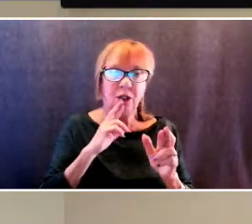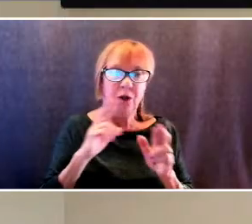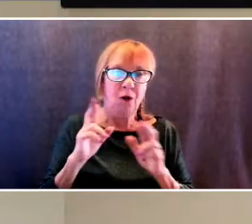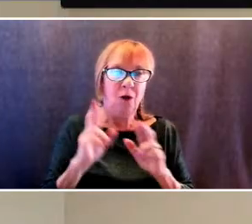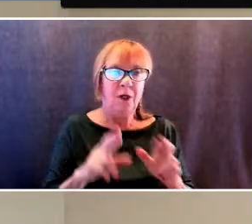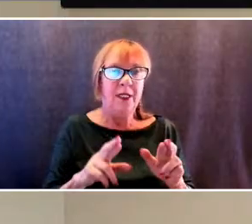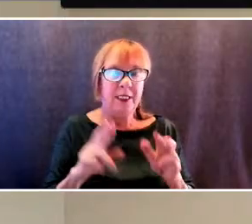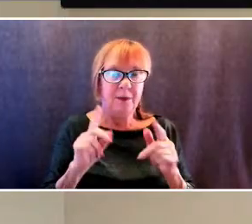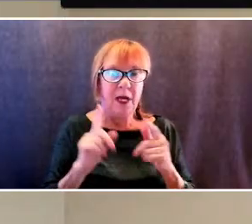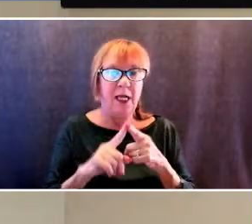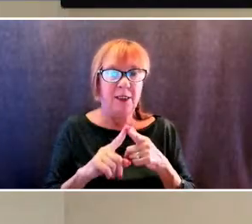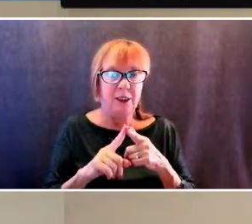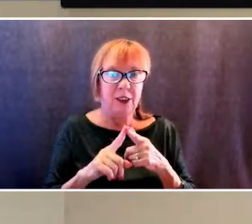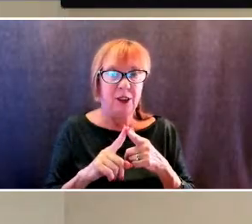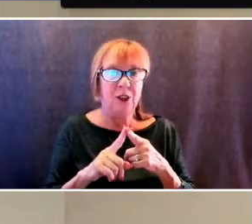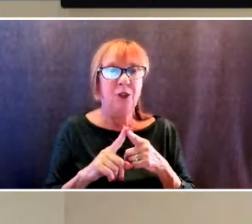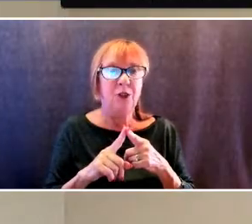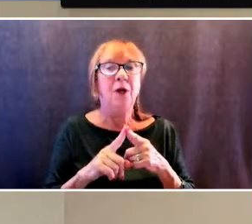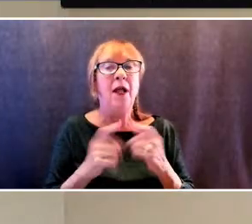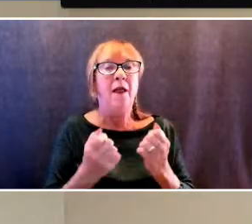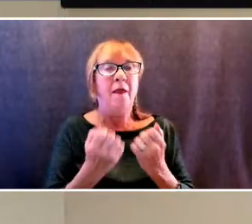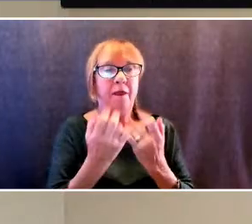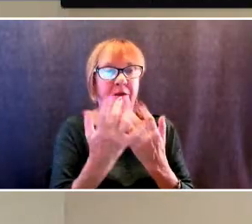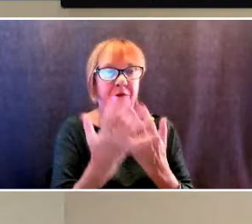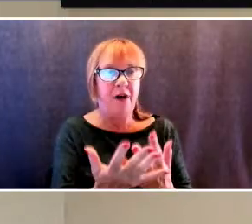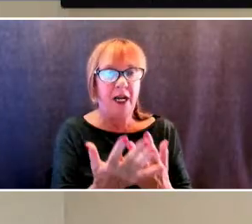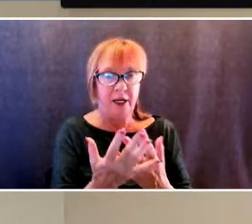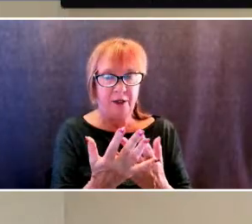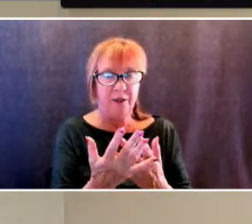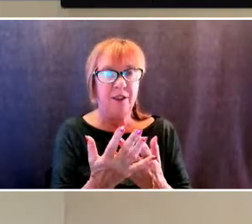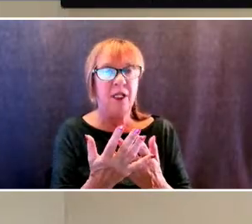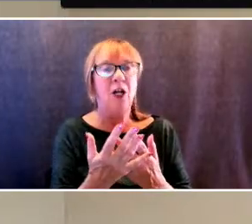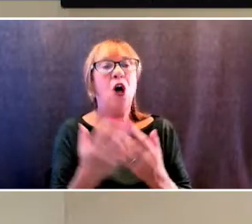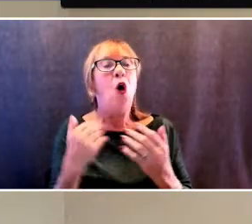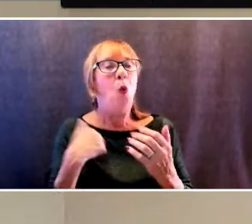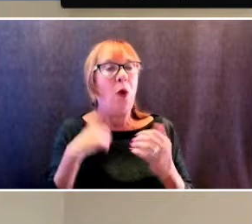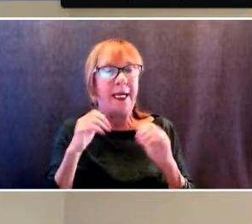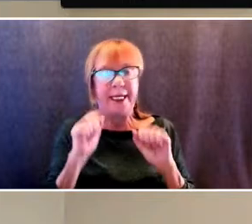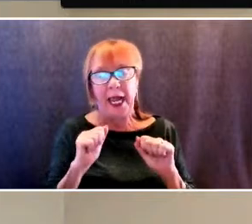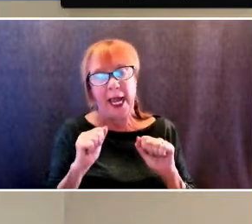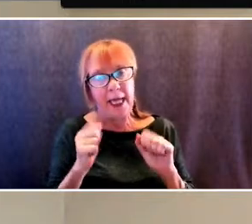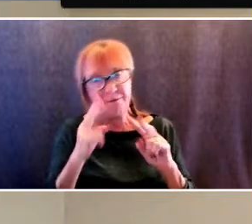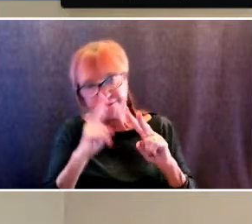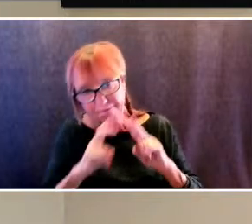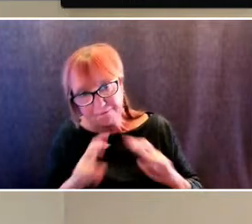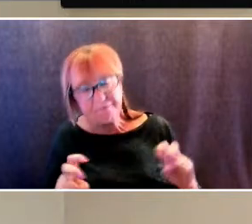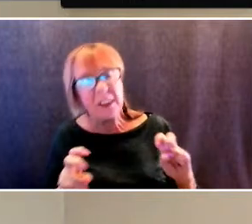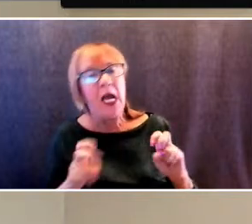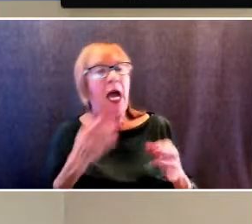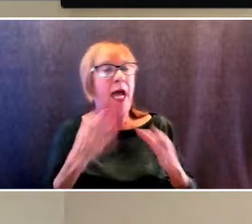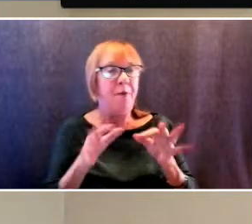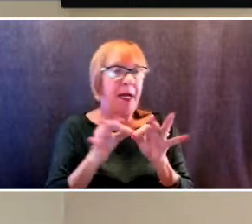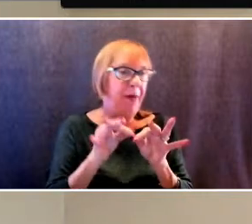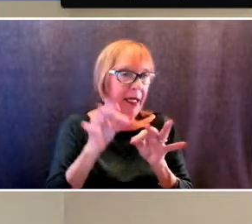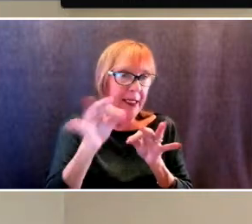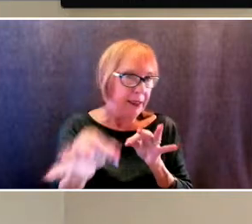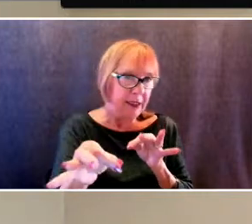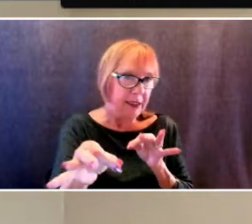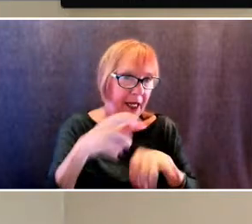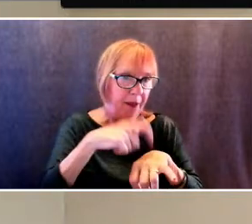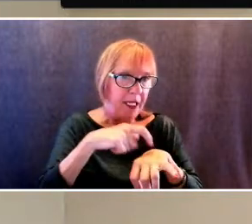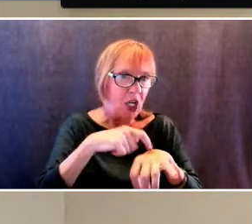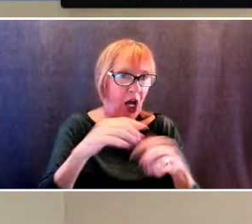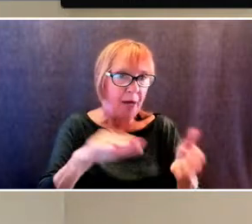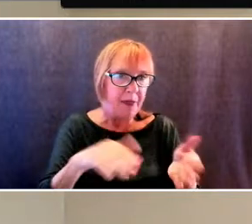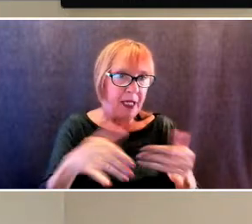under the disaster recovery ordinance. We can absolutely reassess and extend that time frame depending on the